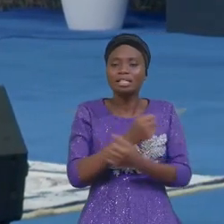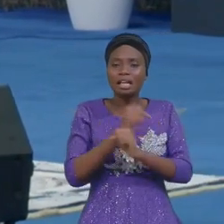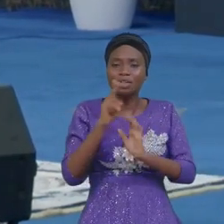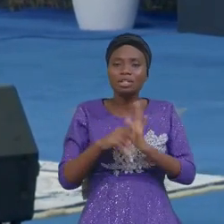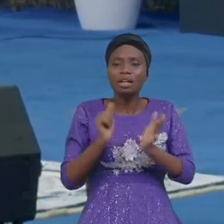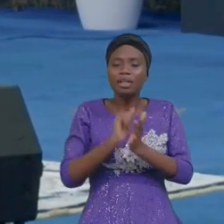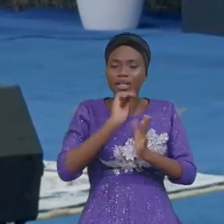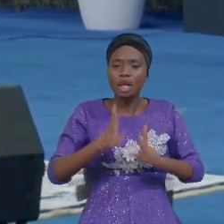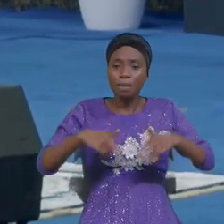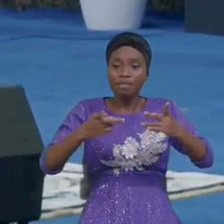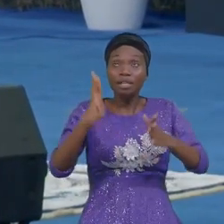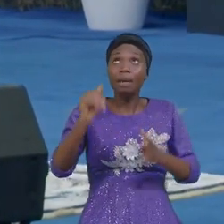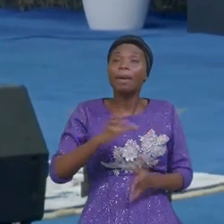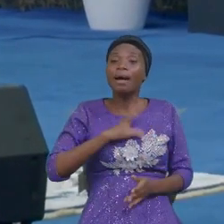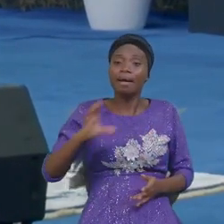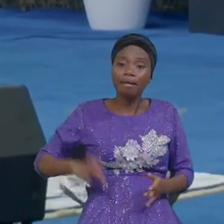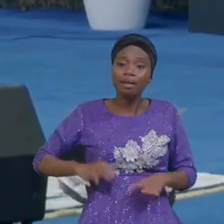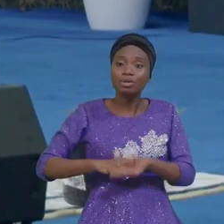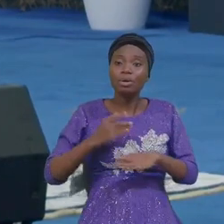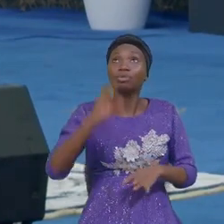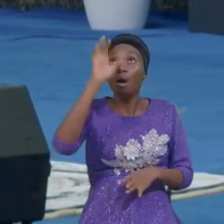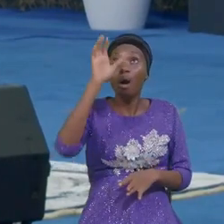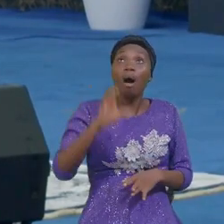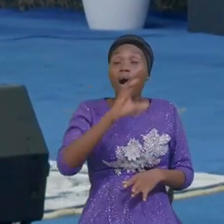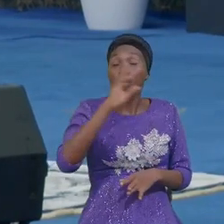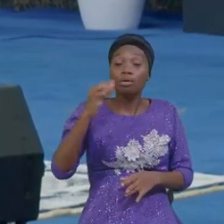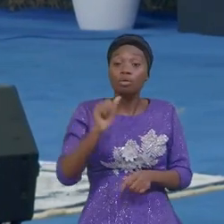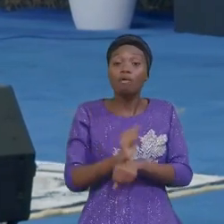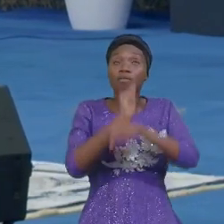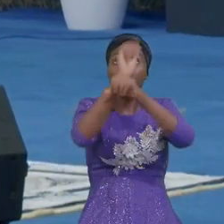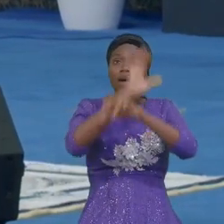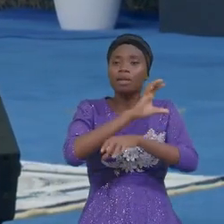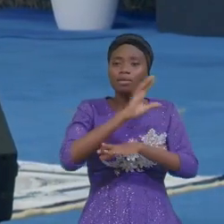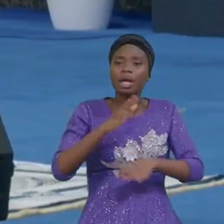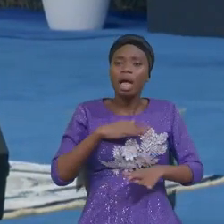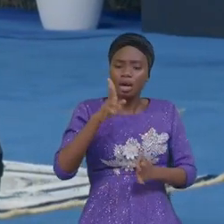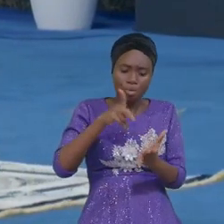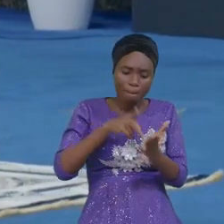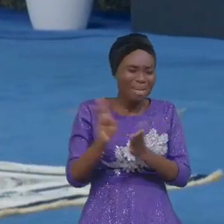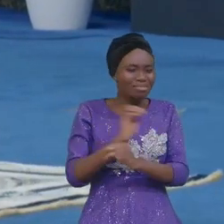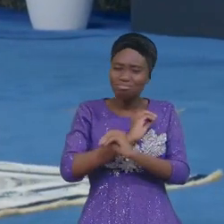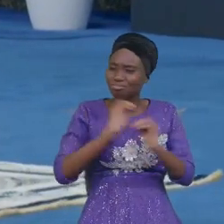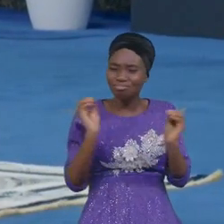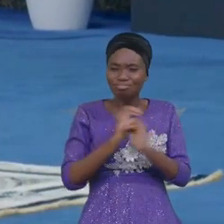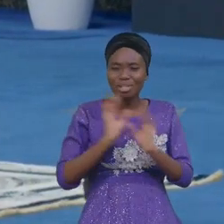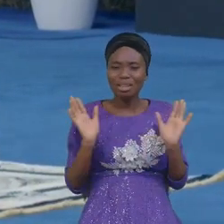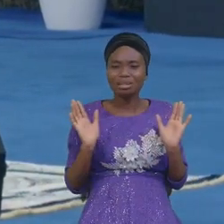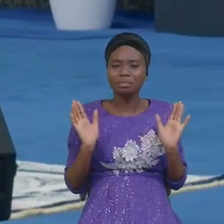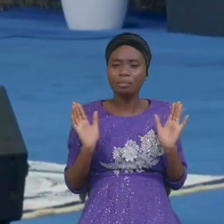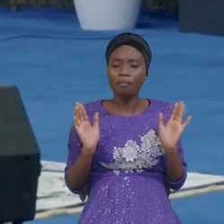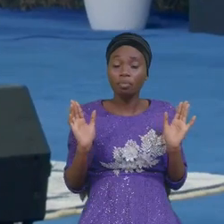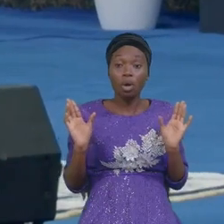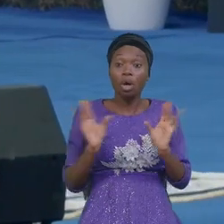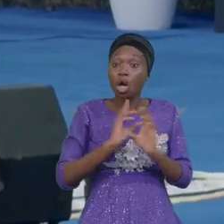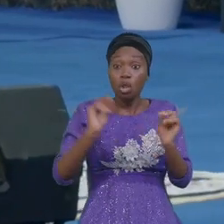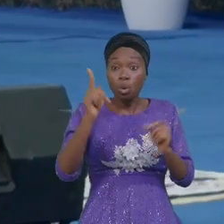provided by Christ on the cross of Calvary. And you pay nothing. Nobody will be